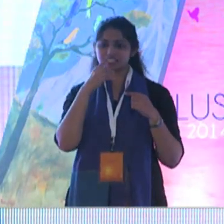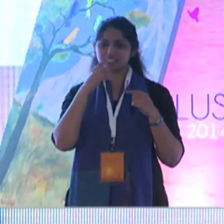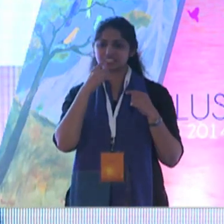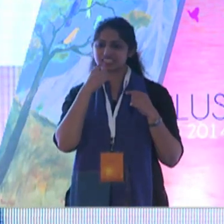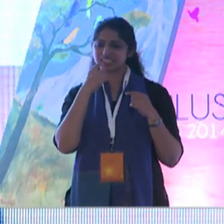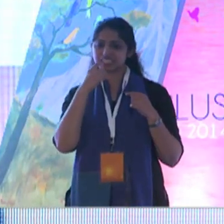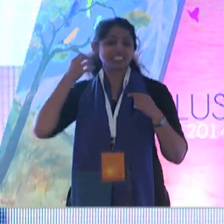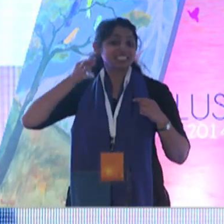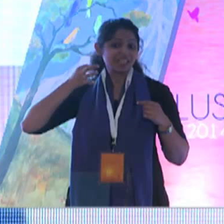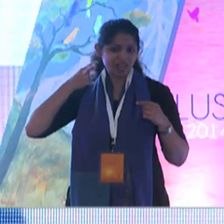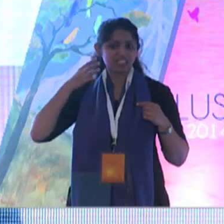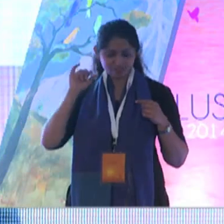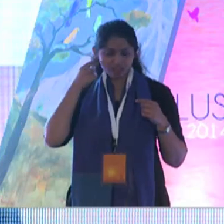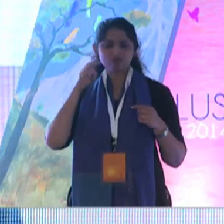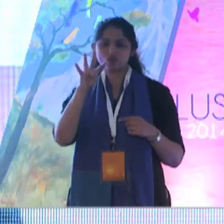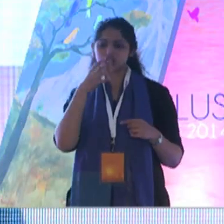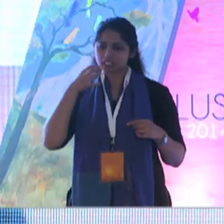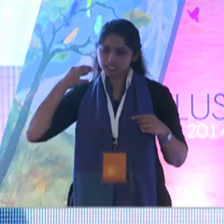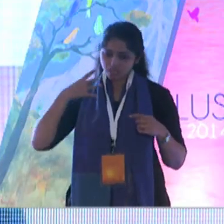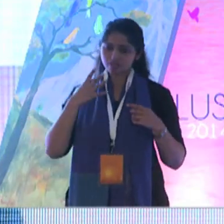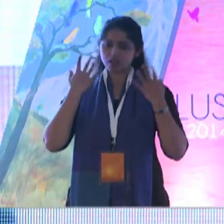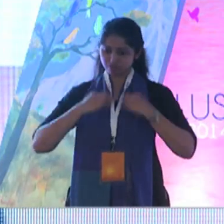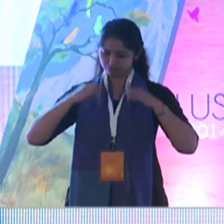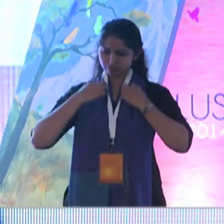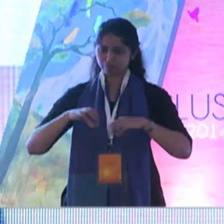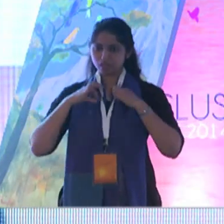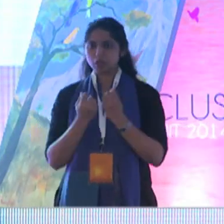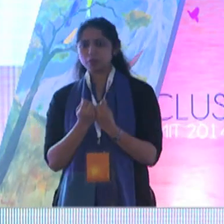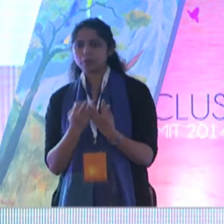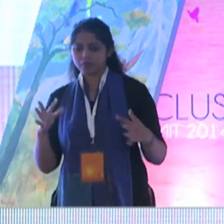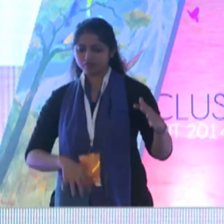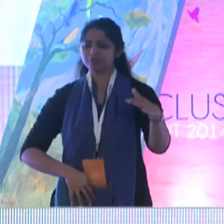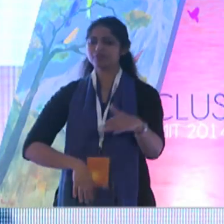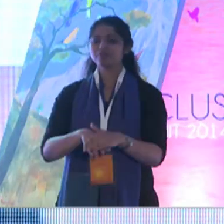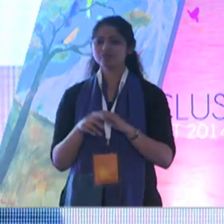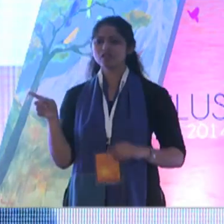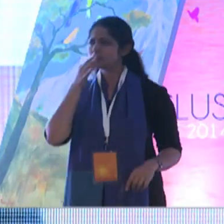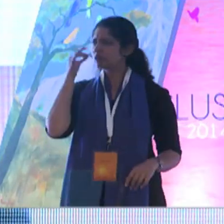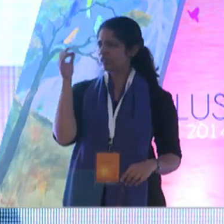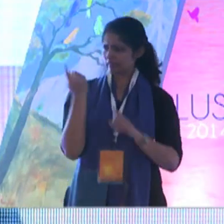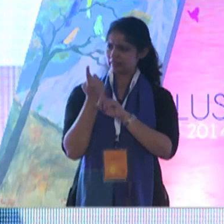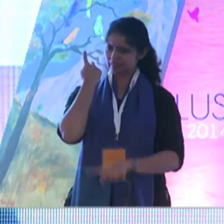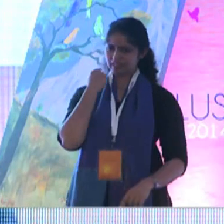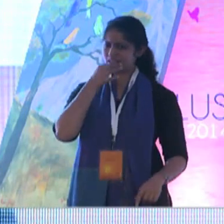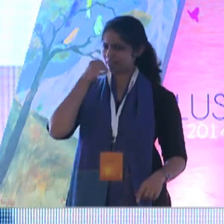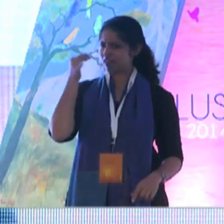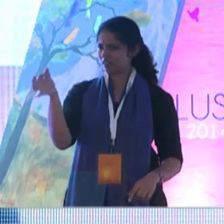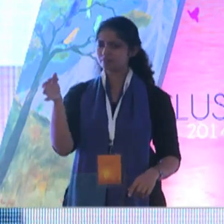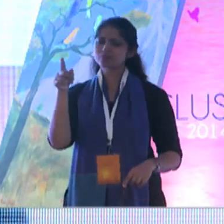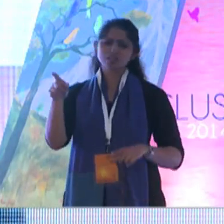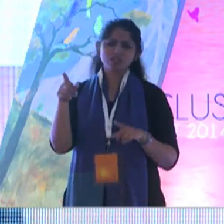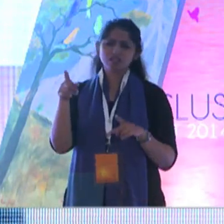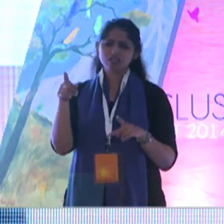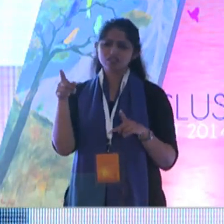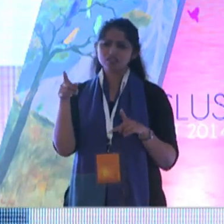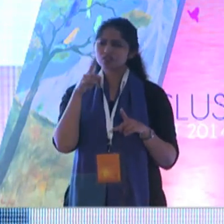levels in sports, and motor driving, biking, swimming, and shot put. I asked her yesterday, I said, Deepa, what was it